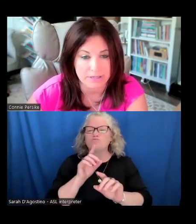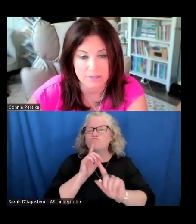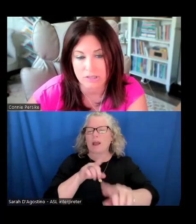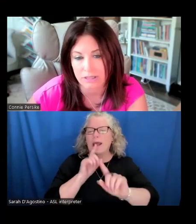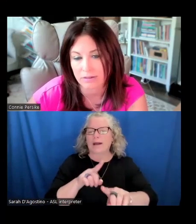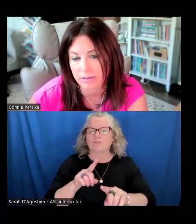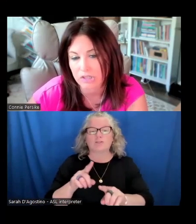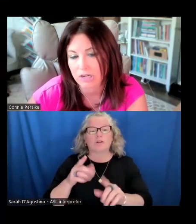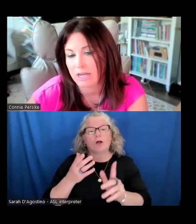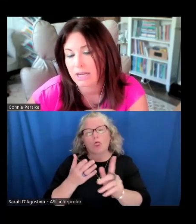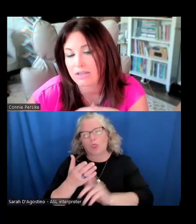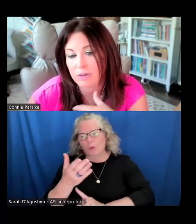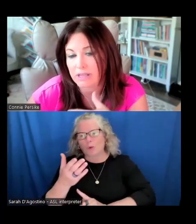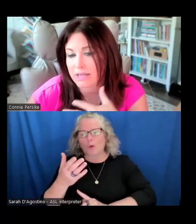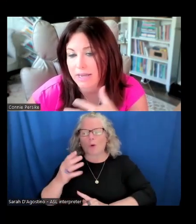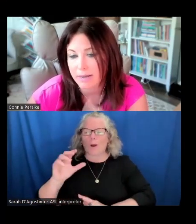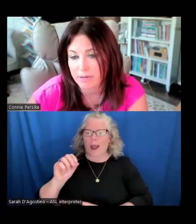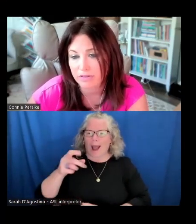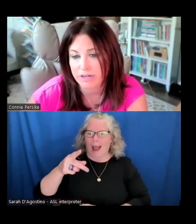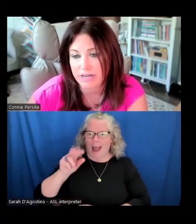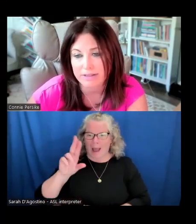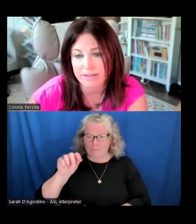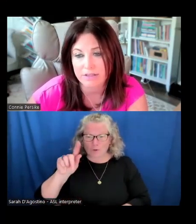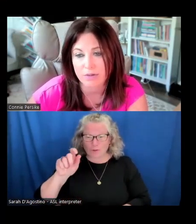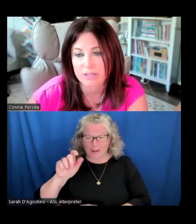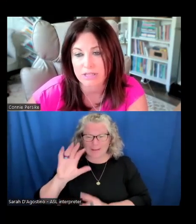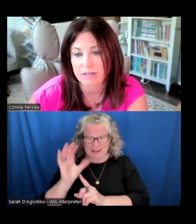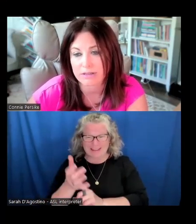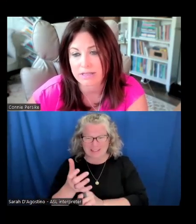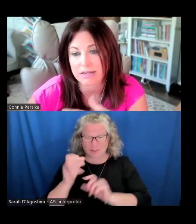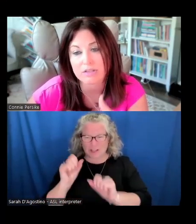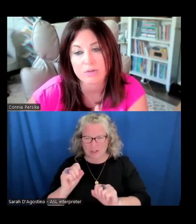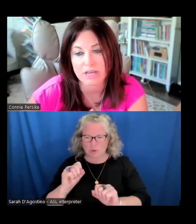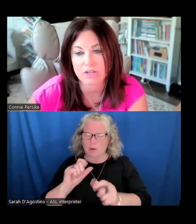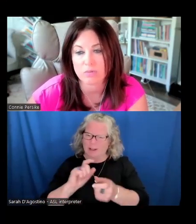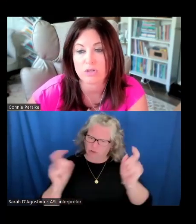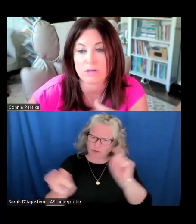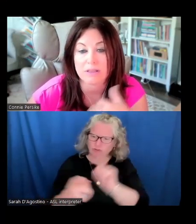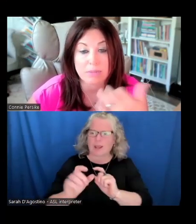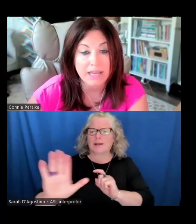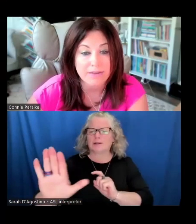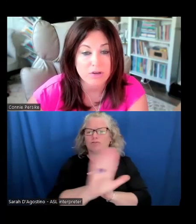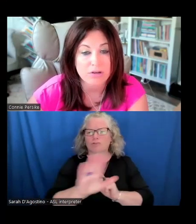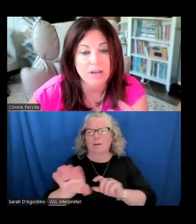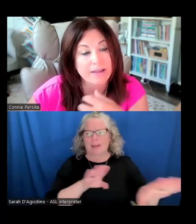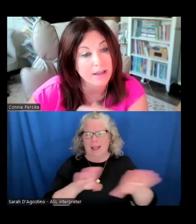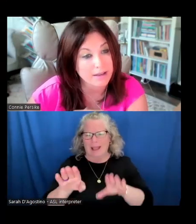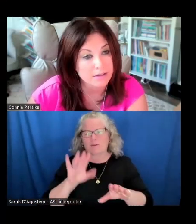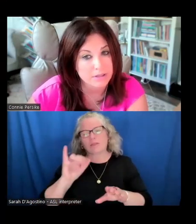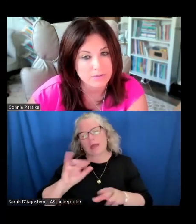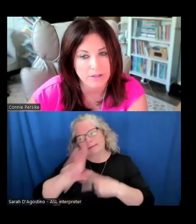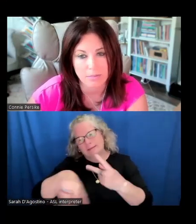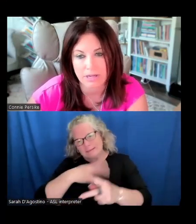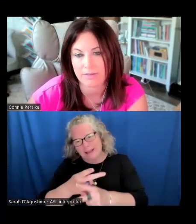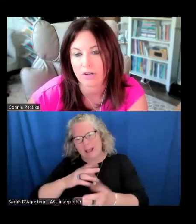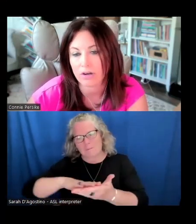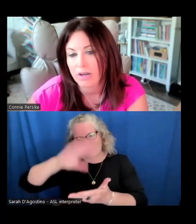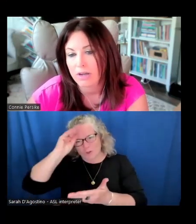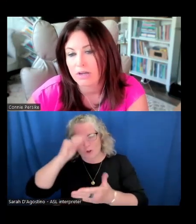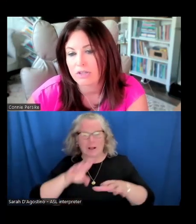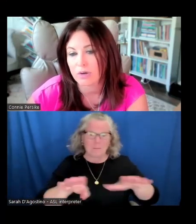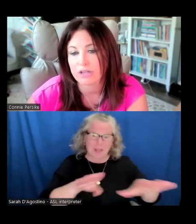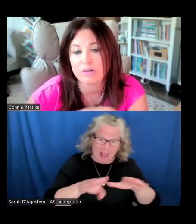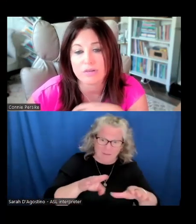operant conditioning, which is really a type of learning that's an association between the behavior and the consequence for that